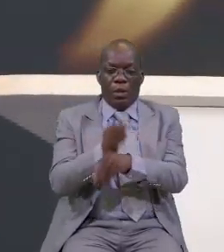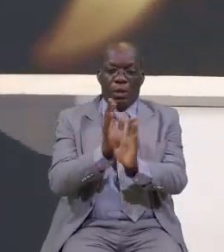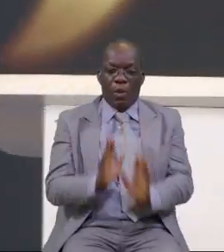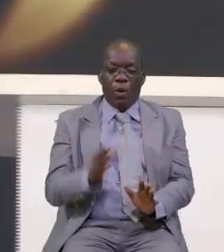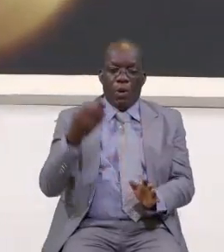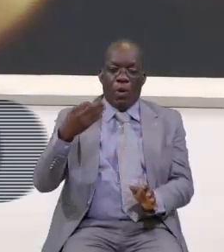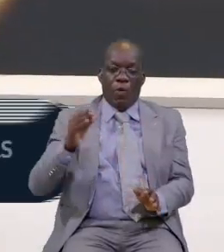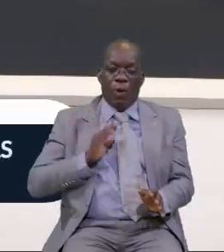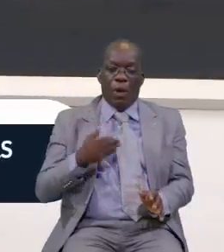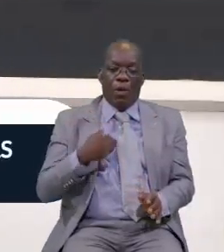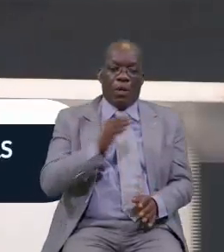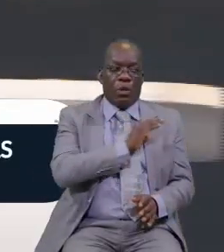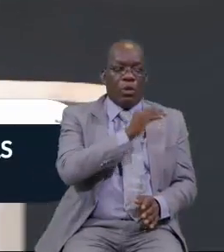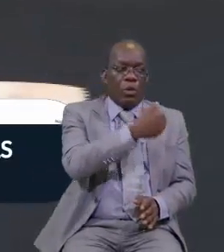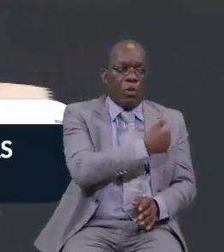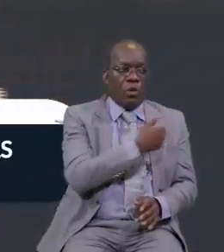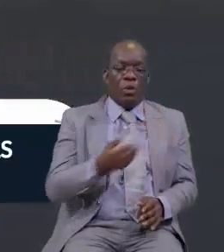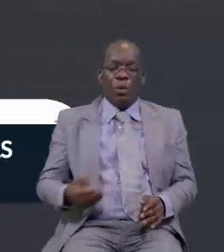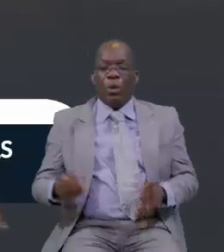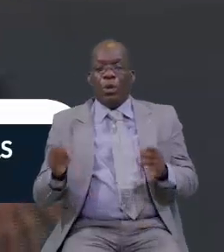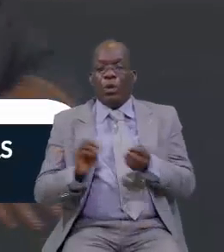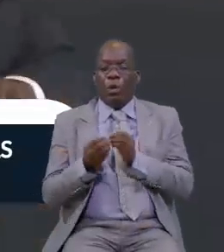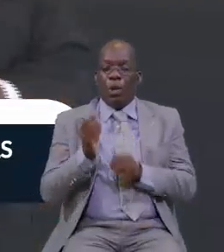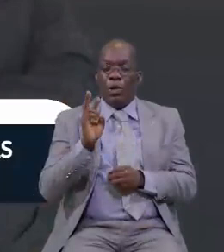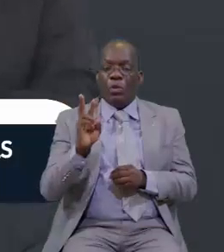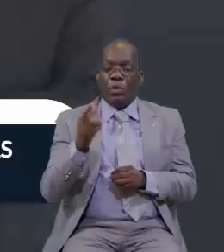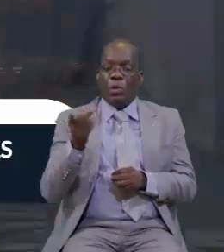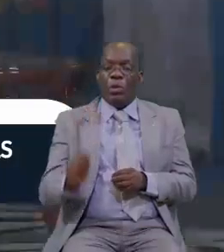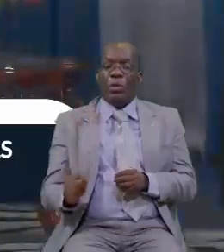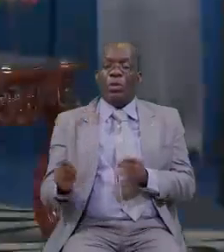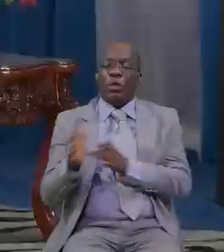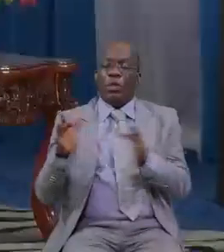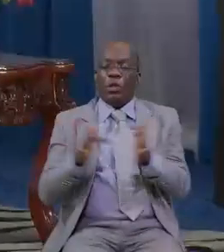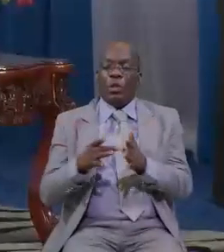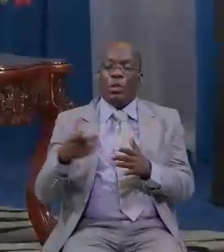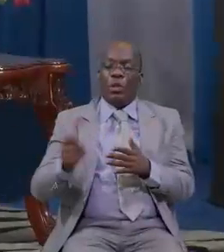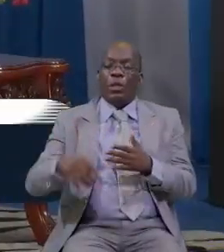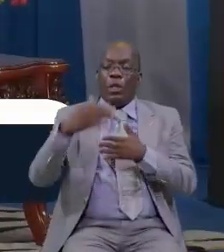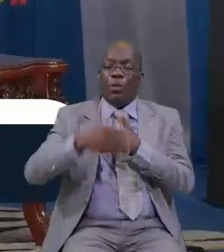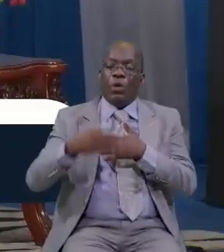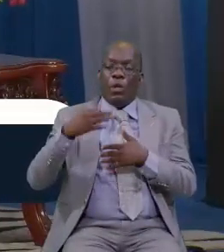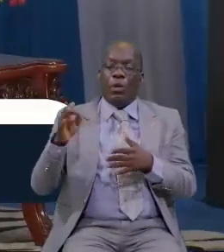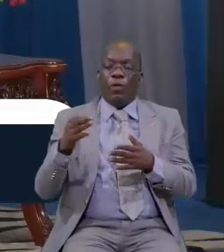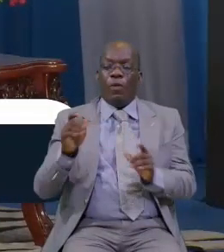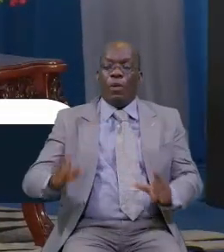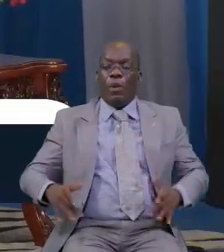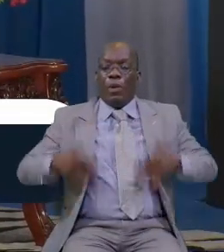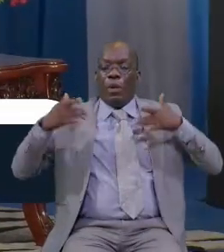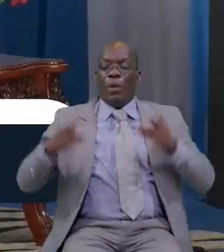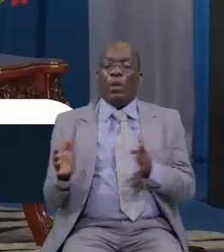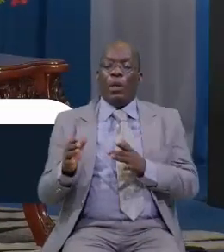Number two, Jesus, the bread of life. Number three, Jesus, the